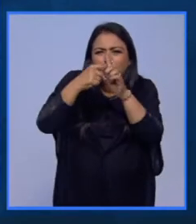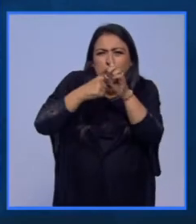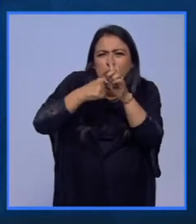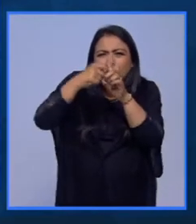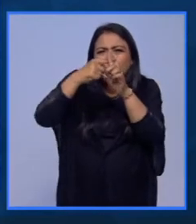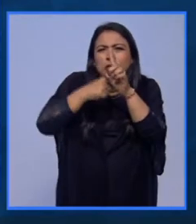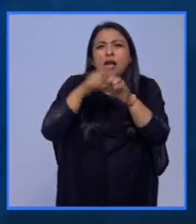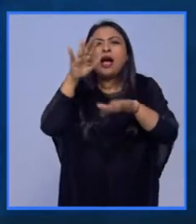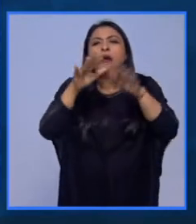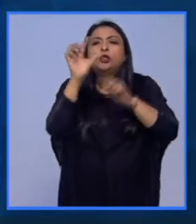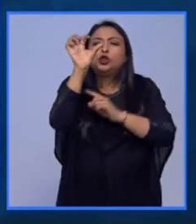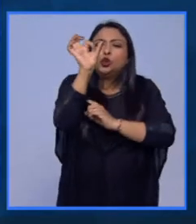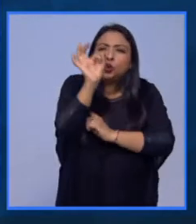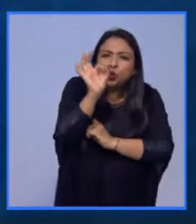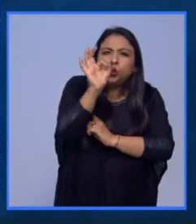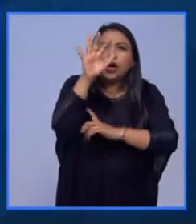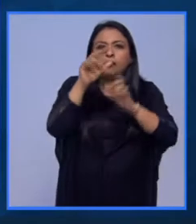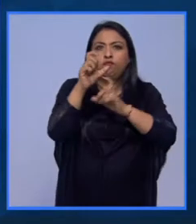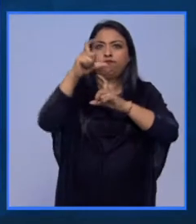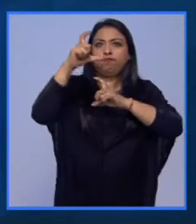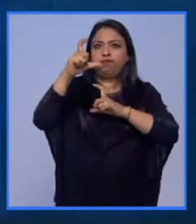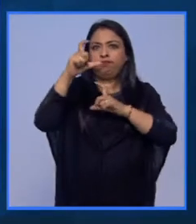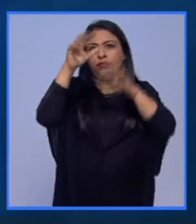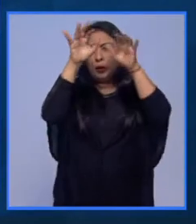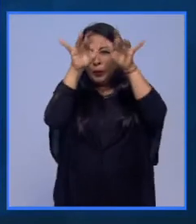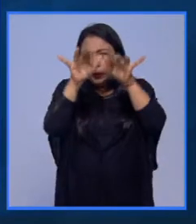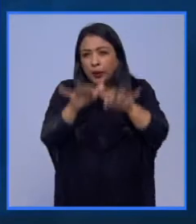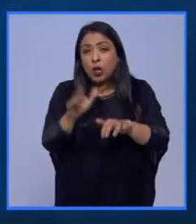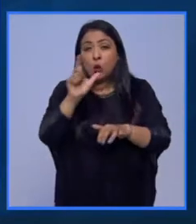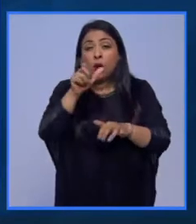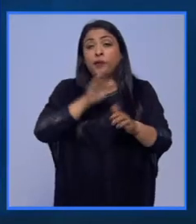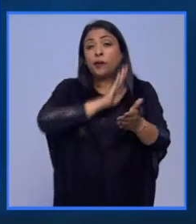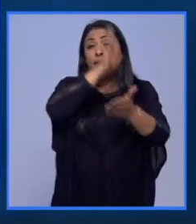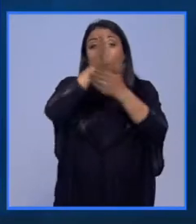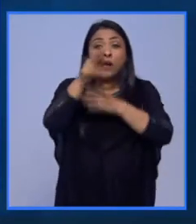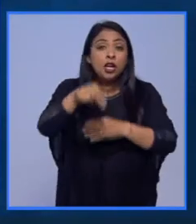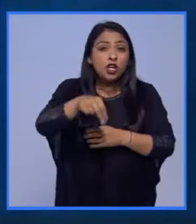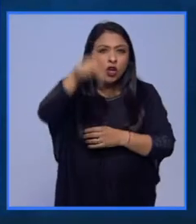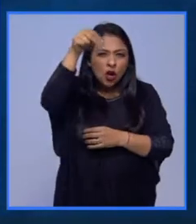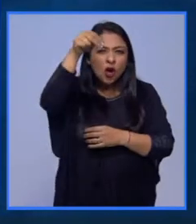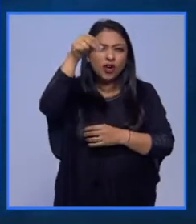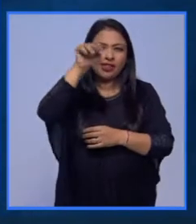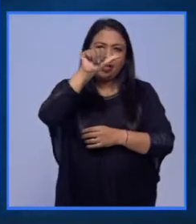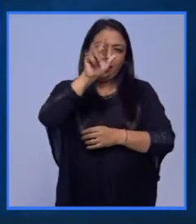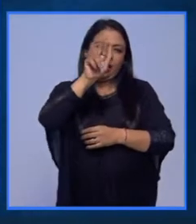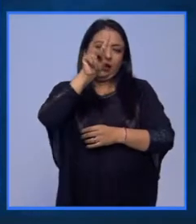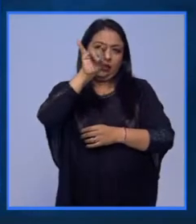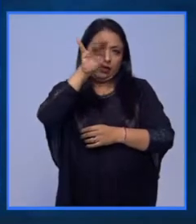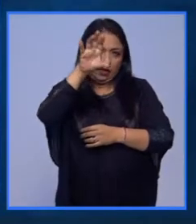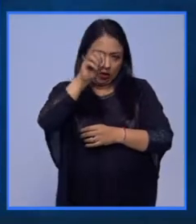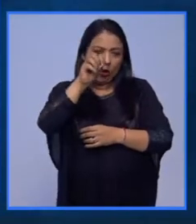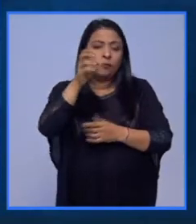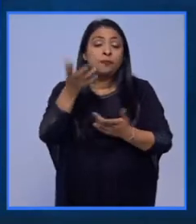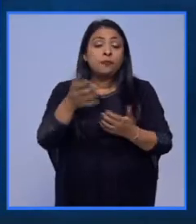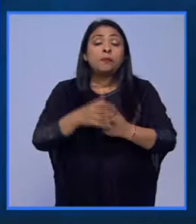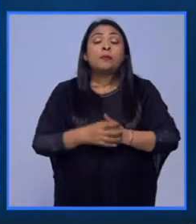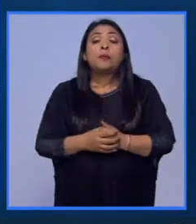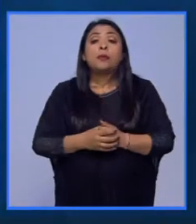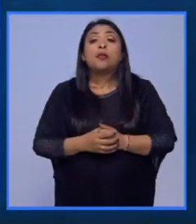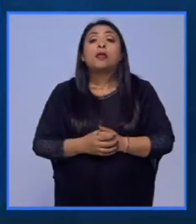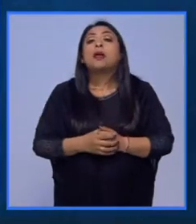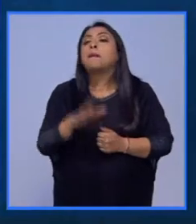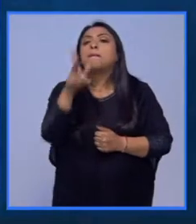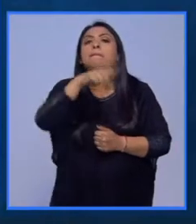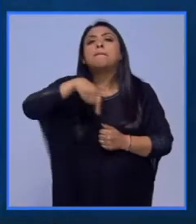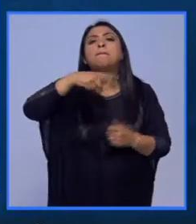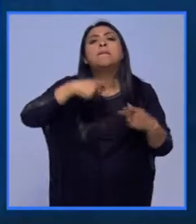small, sometimes it's bigger. And so when you are up north in the Arctic, of course, you know,